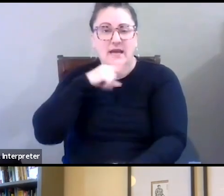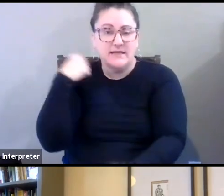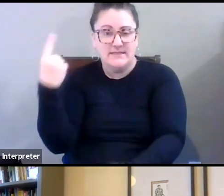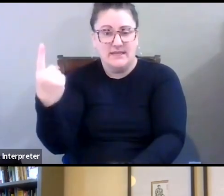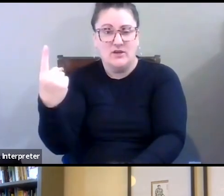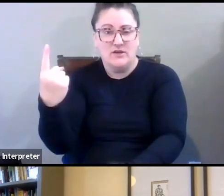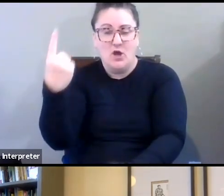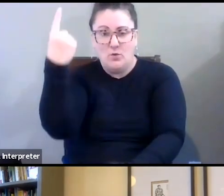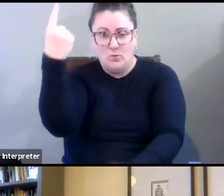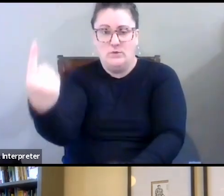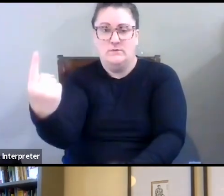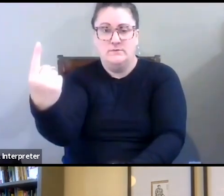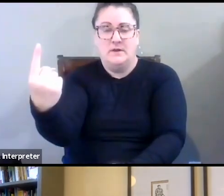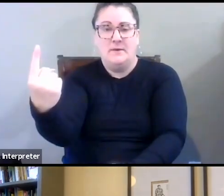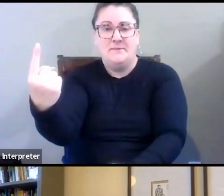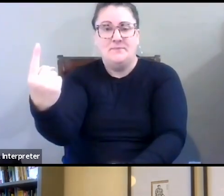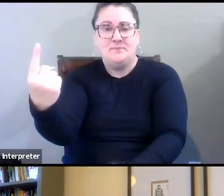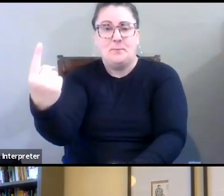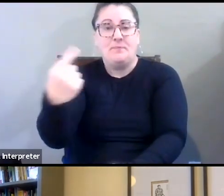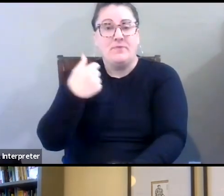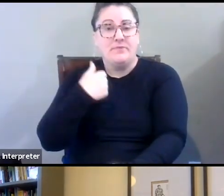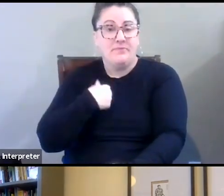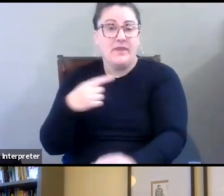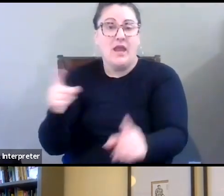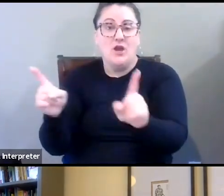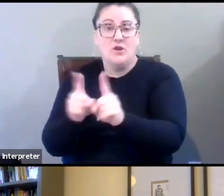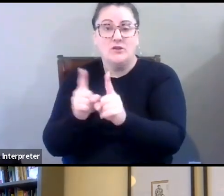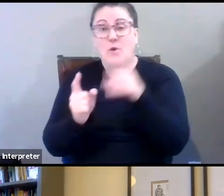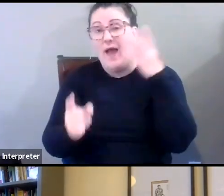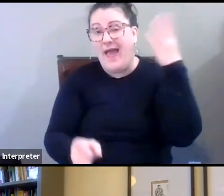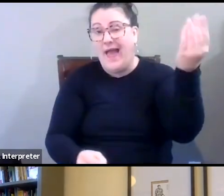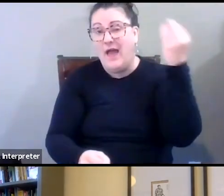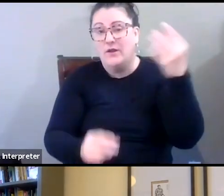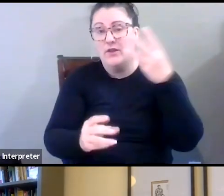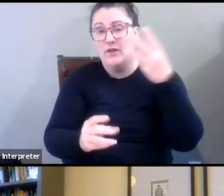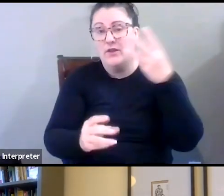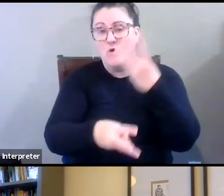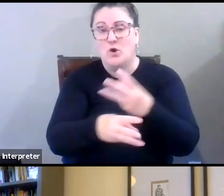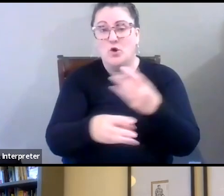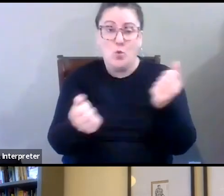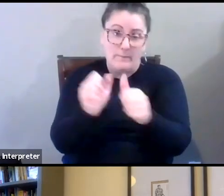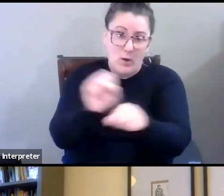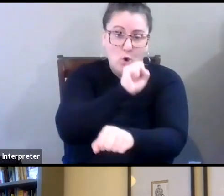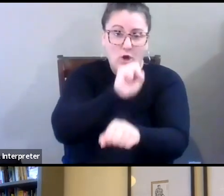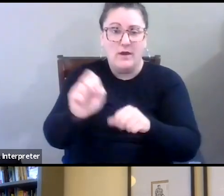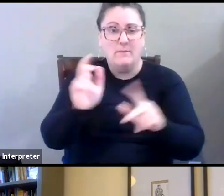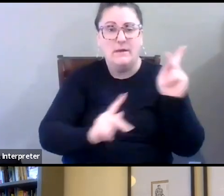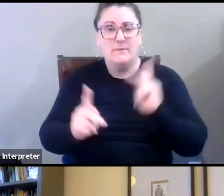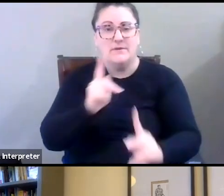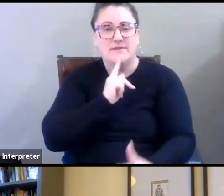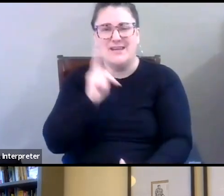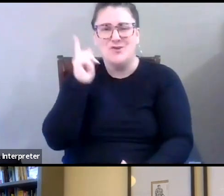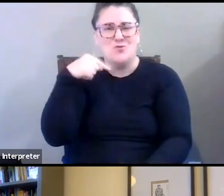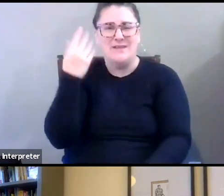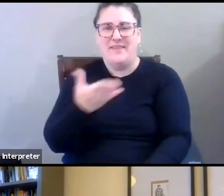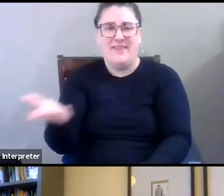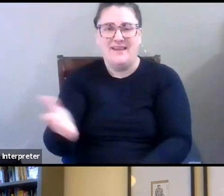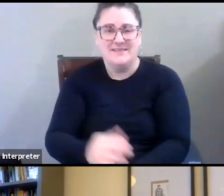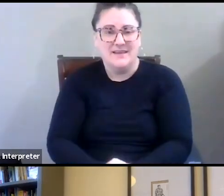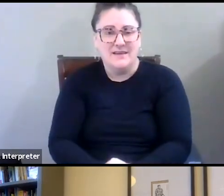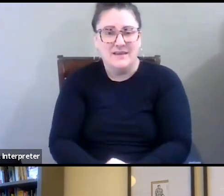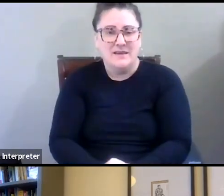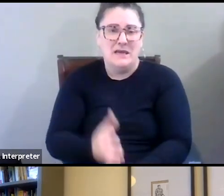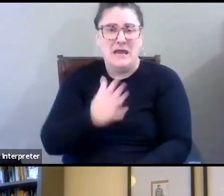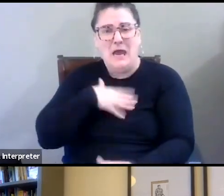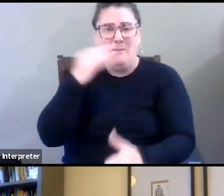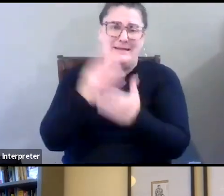the only one. And also when I go out in the world with my work, I mean, people say all sorts of crazy things to me, like, my son's